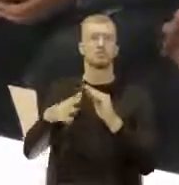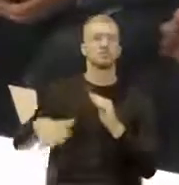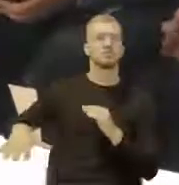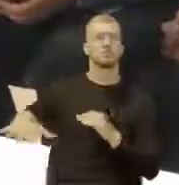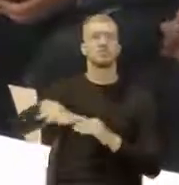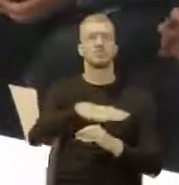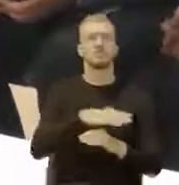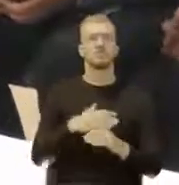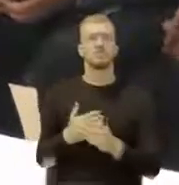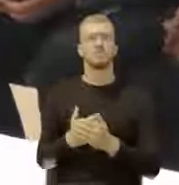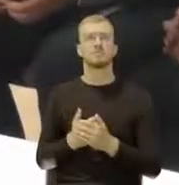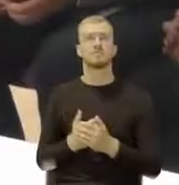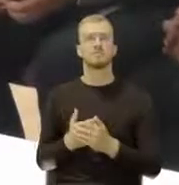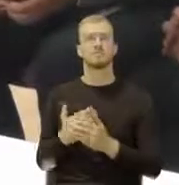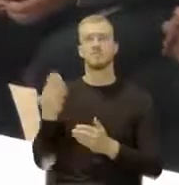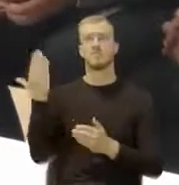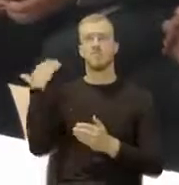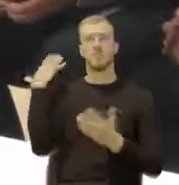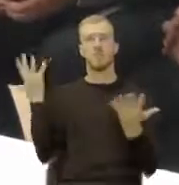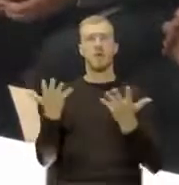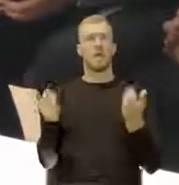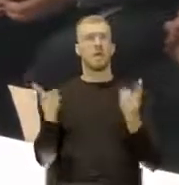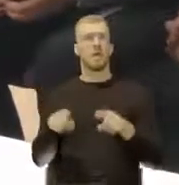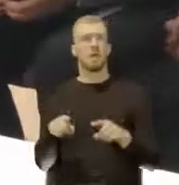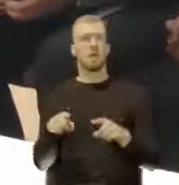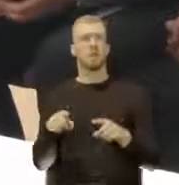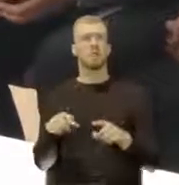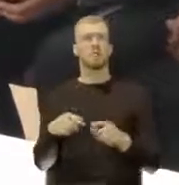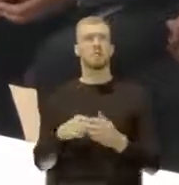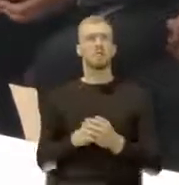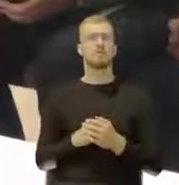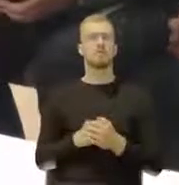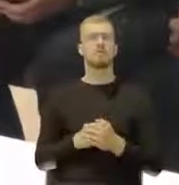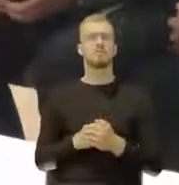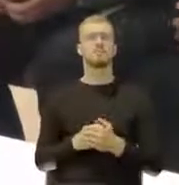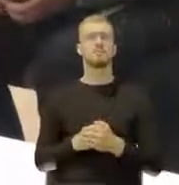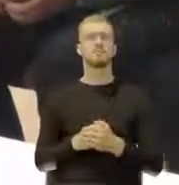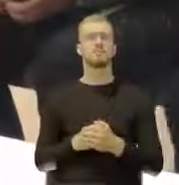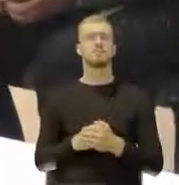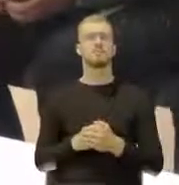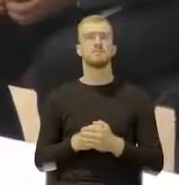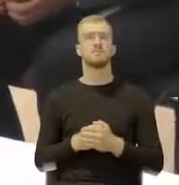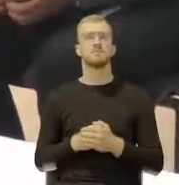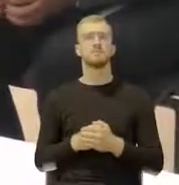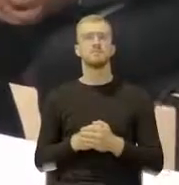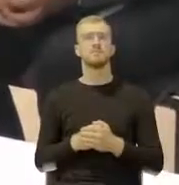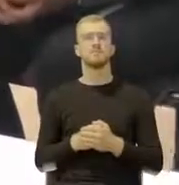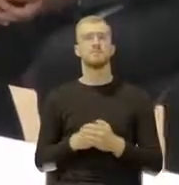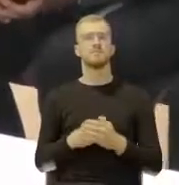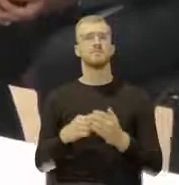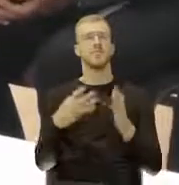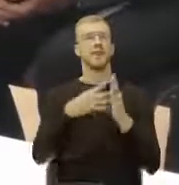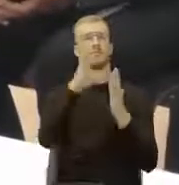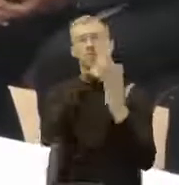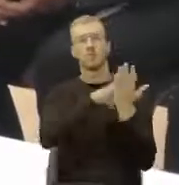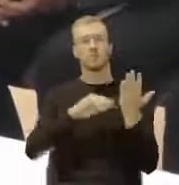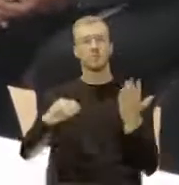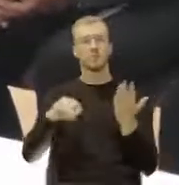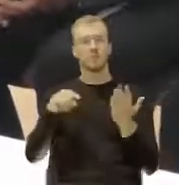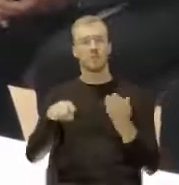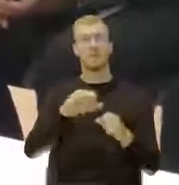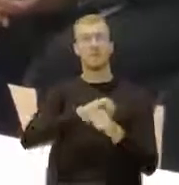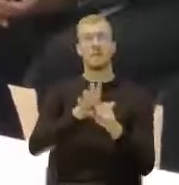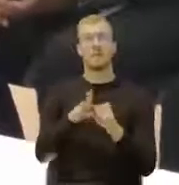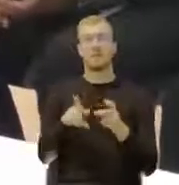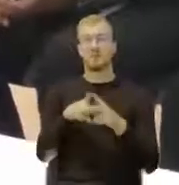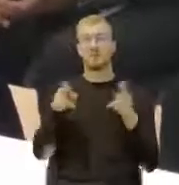climate emergency, of course, the IPCC report recently, the COVID pandemic, which has demonstrated the essential role of public transport. When the